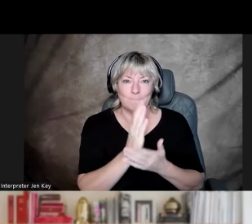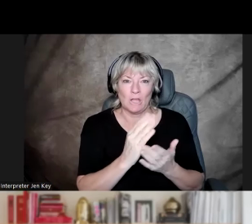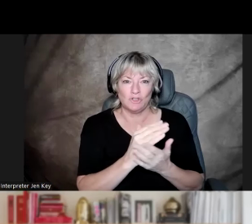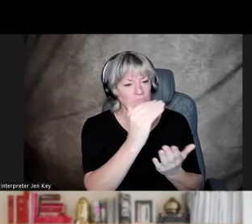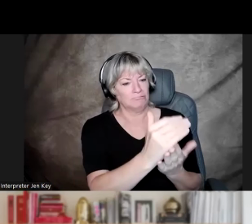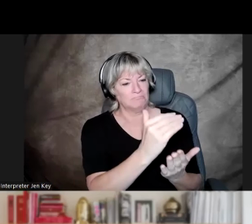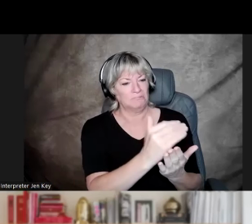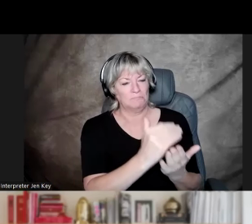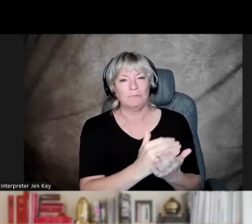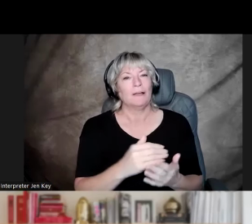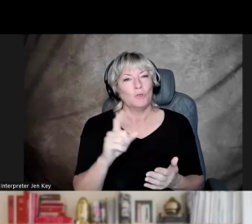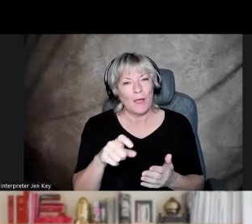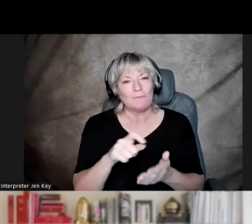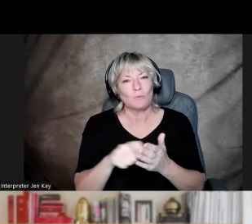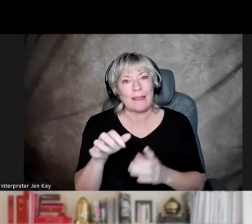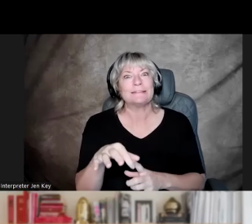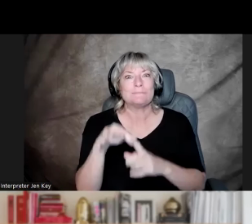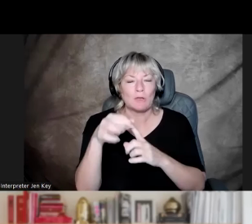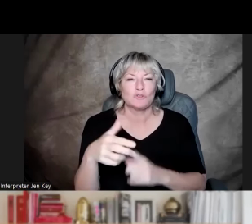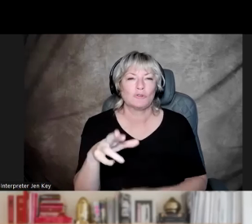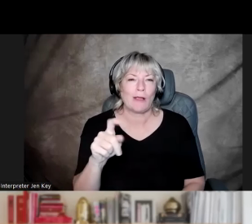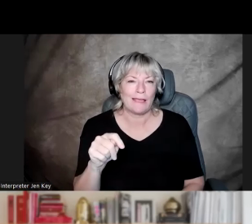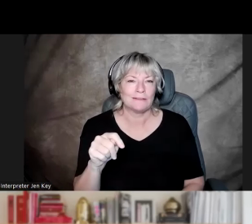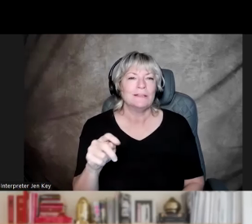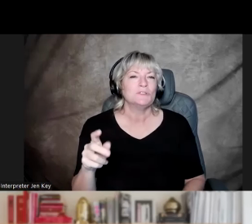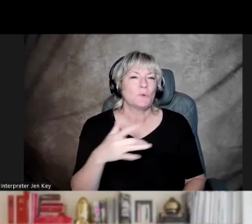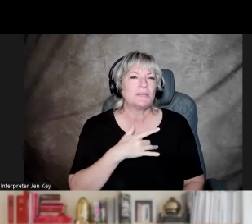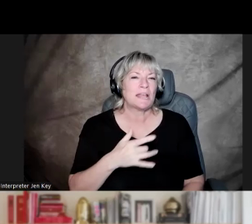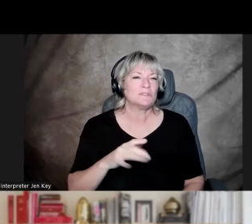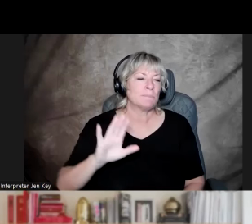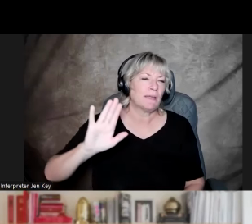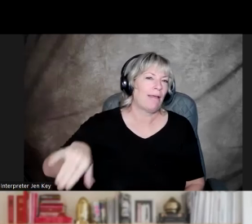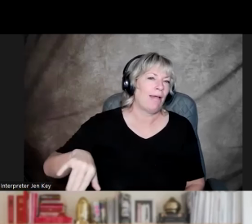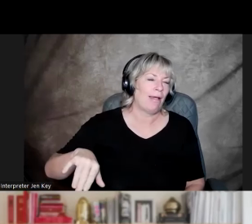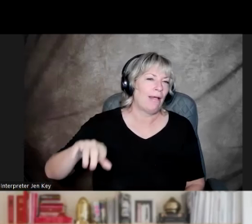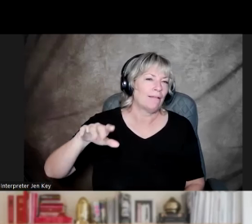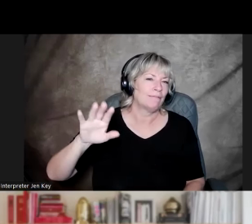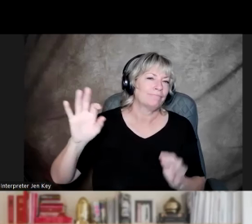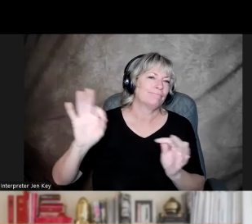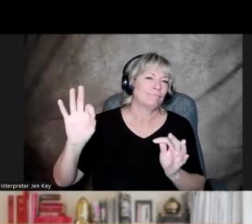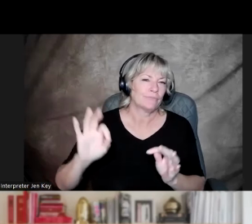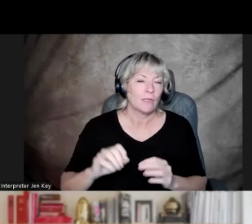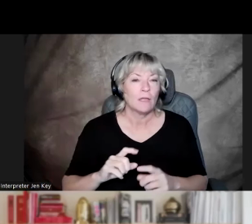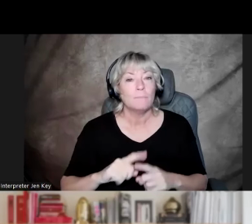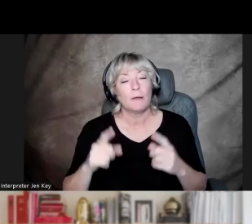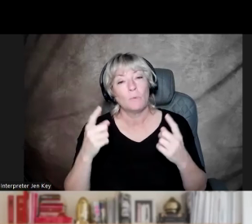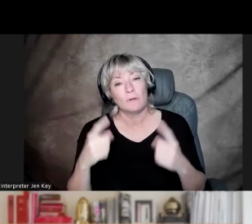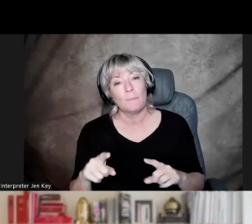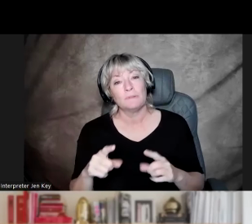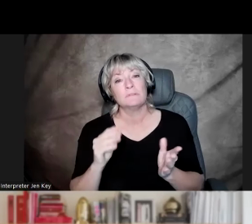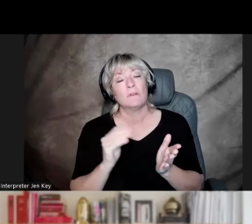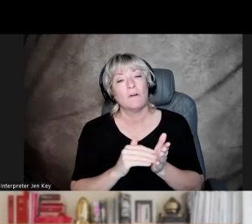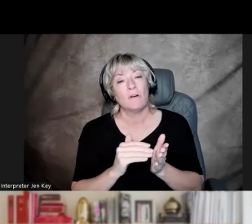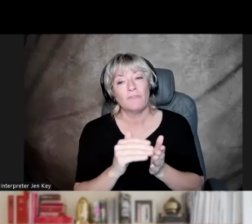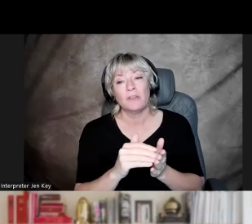write special grants for it. So it kind of goes by the wayside. It's an afterthought. And I think what happens too is that in many cases,